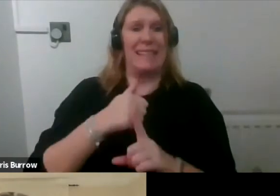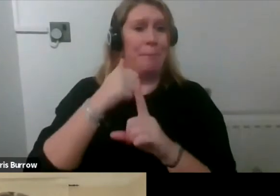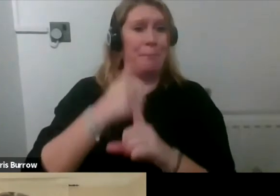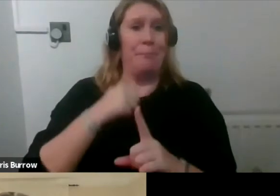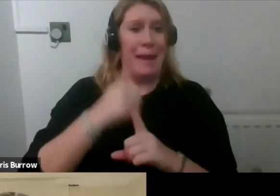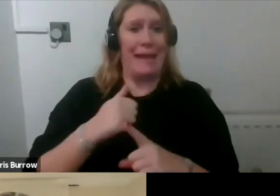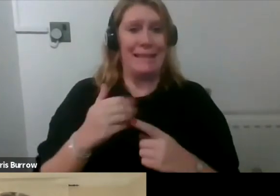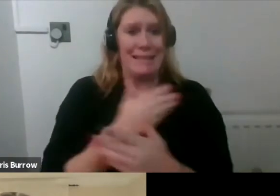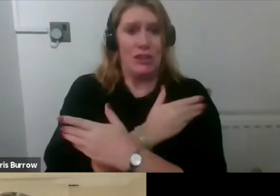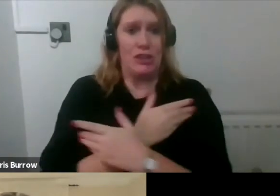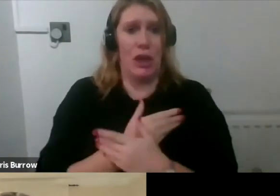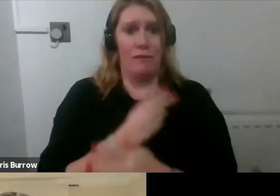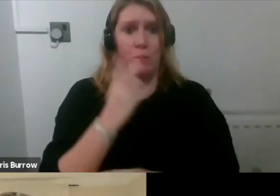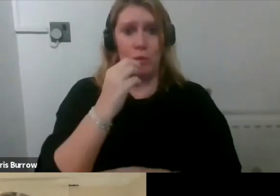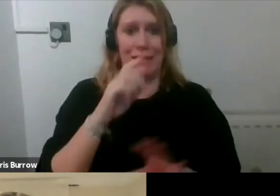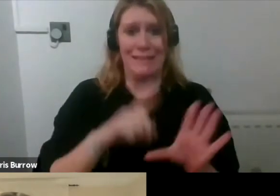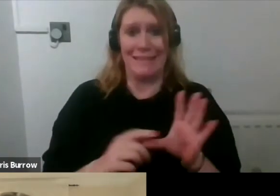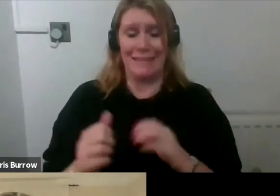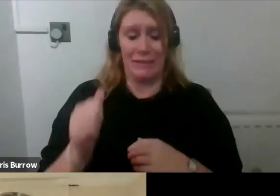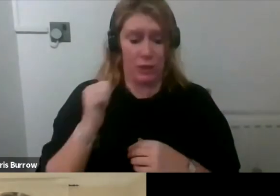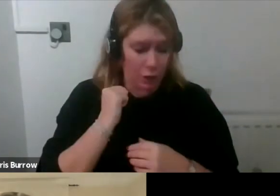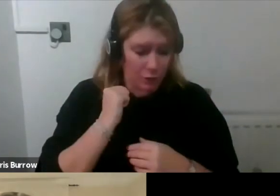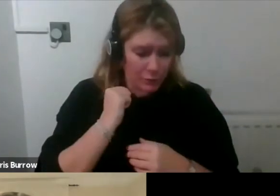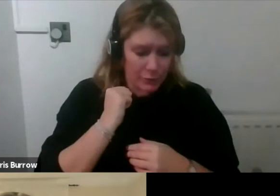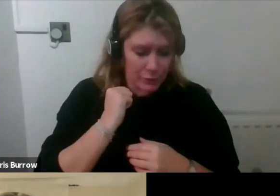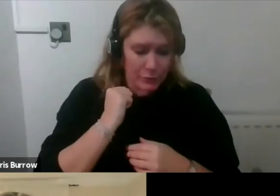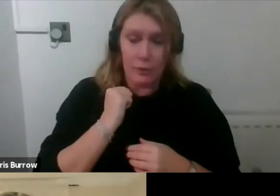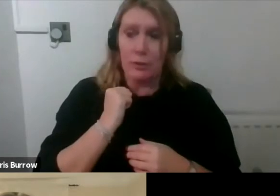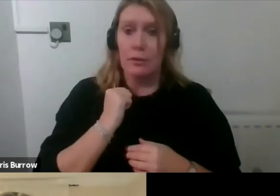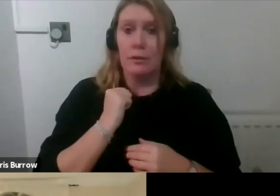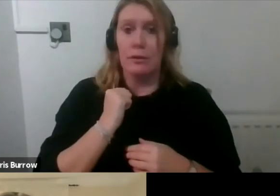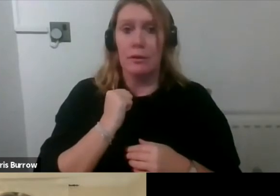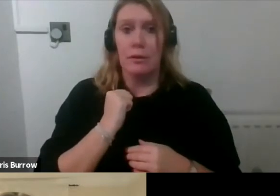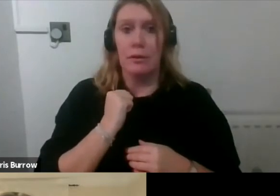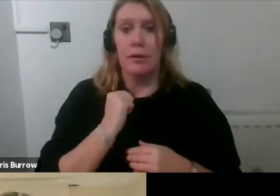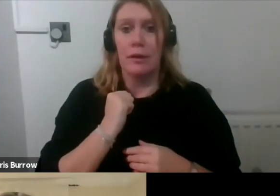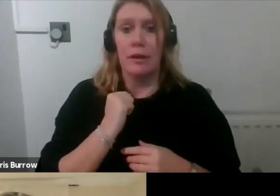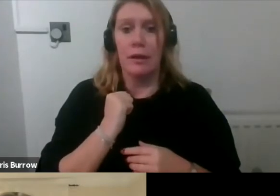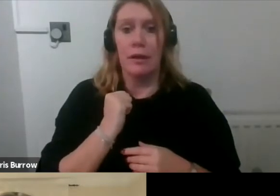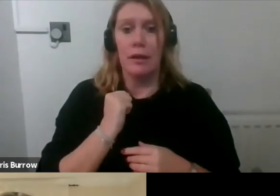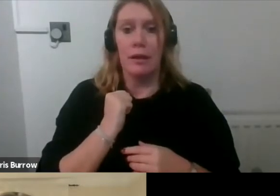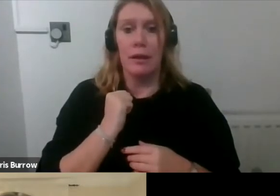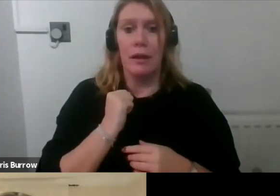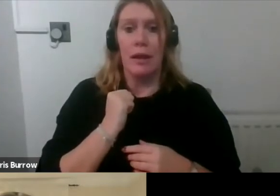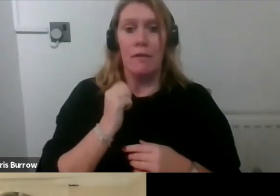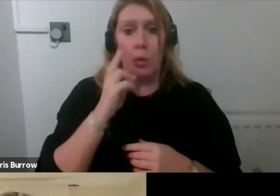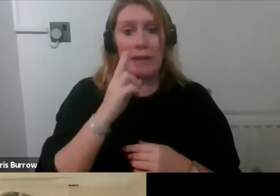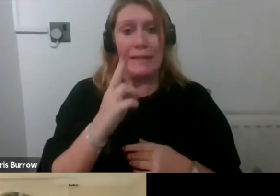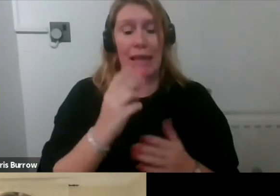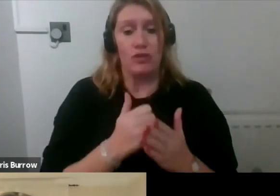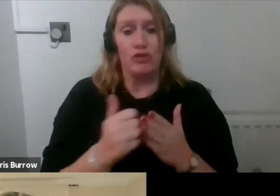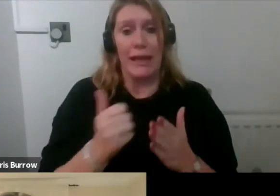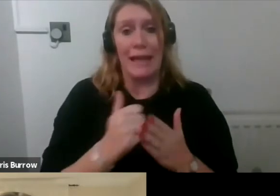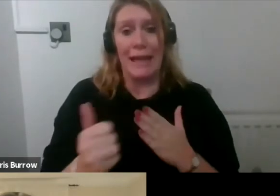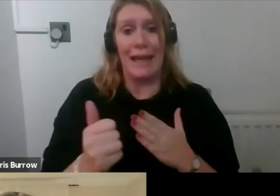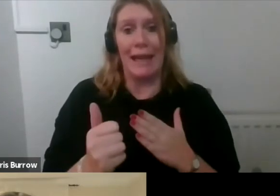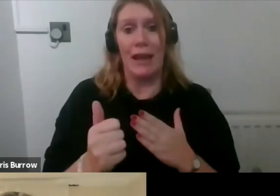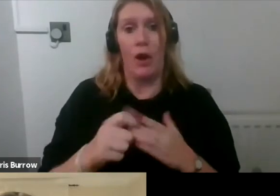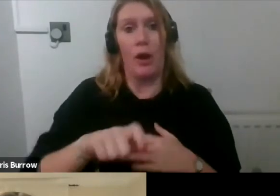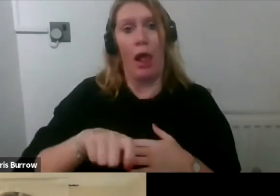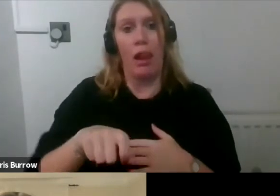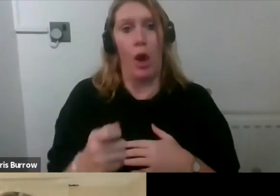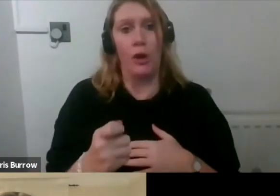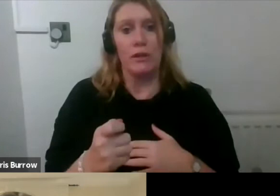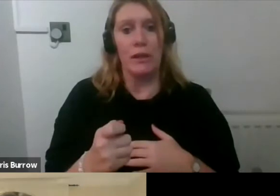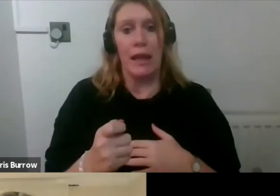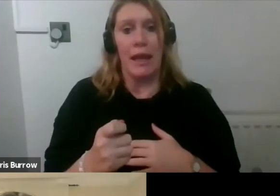ago. Anybody who sees us regularly on Together Unlocked will know that if this is ironed, which it is, it means I haven't